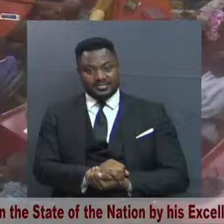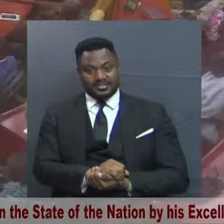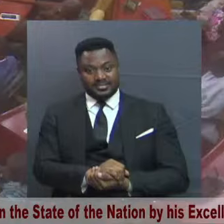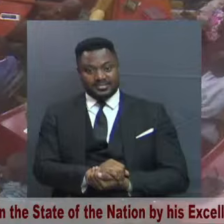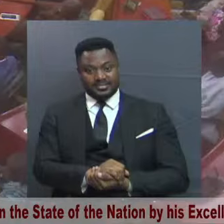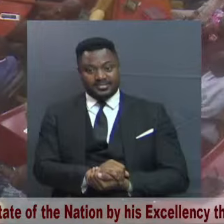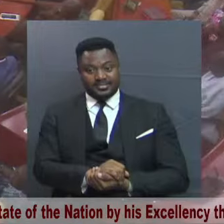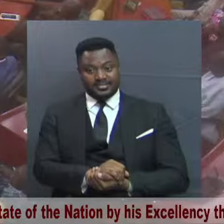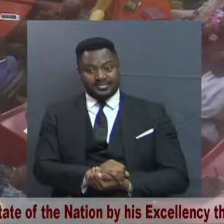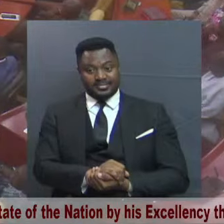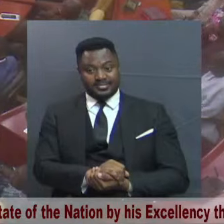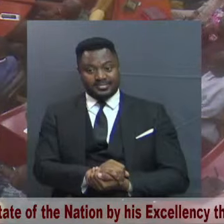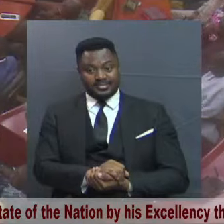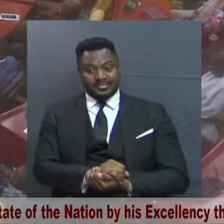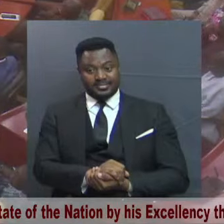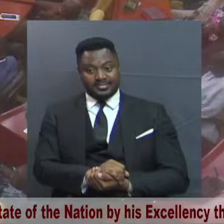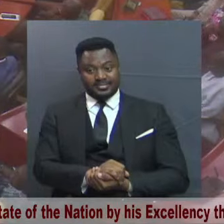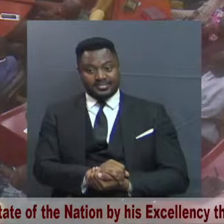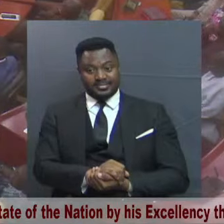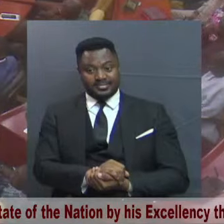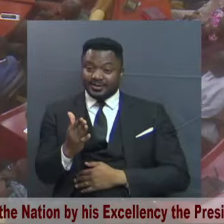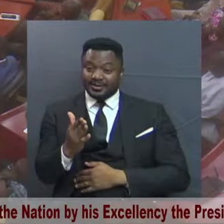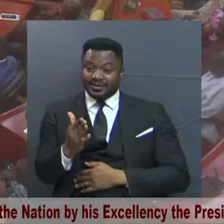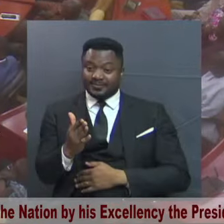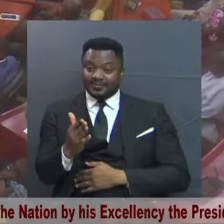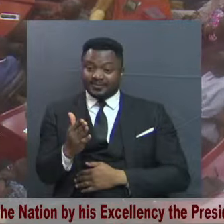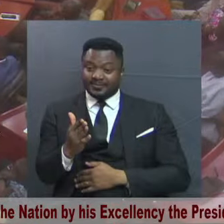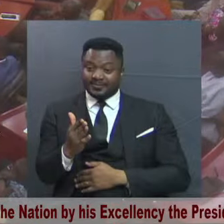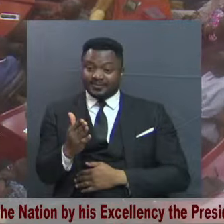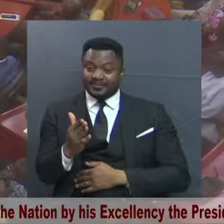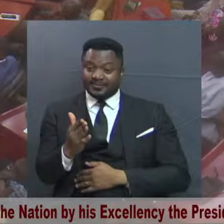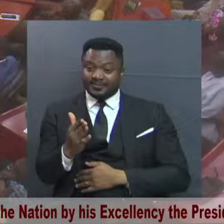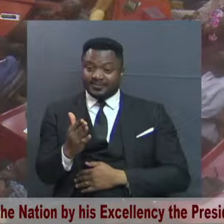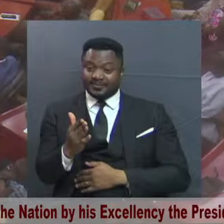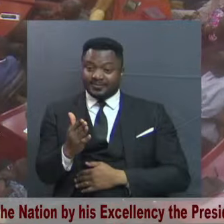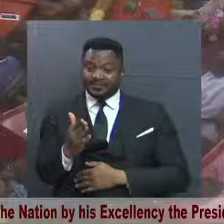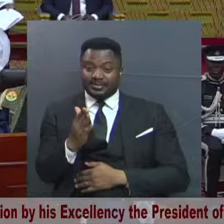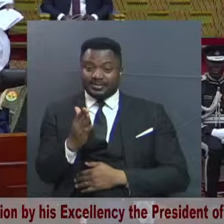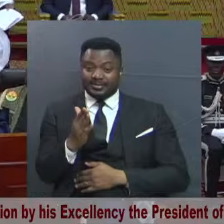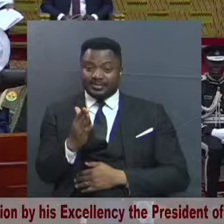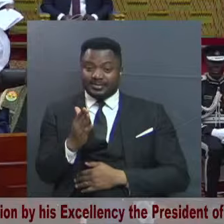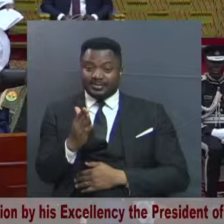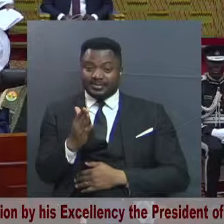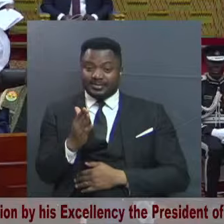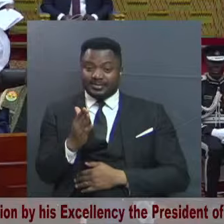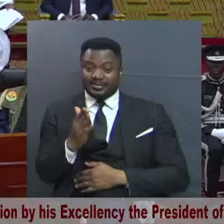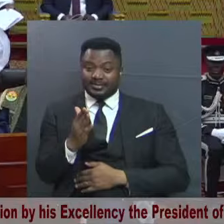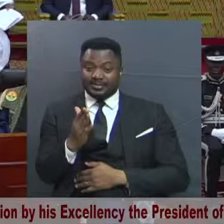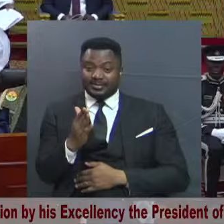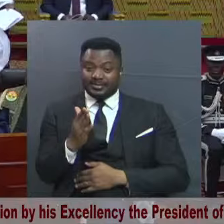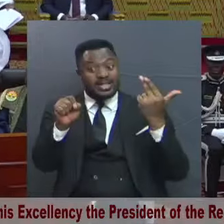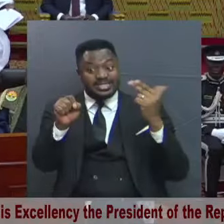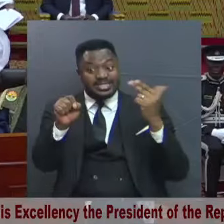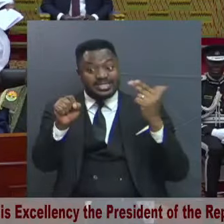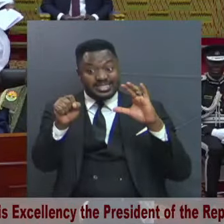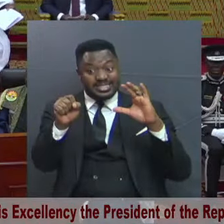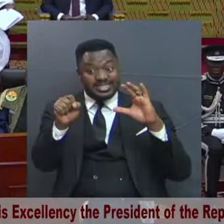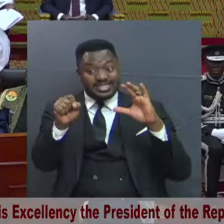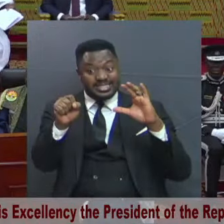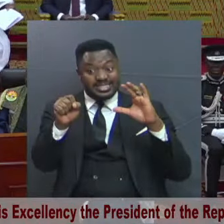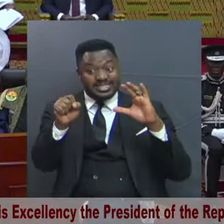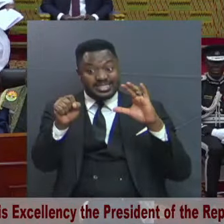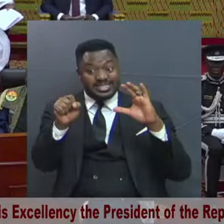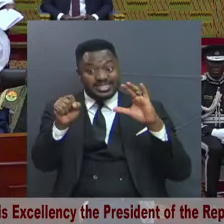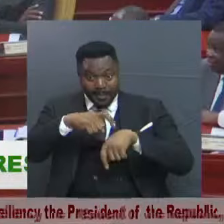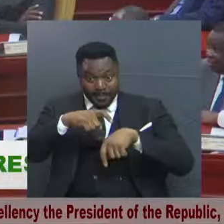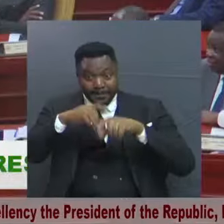members Mr Speaker honorable members Mr Speaker $1 today is 13 cities during the time